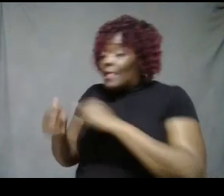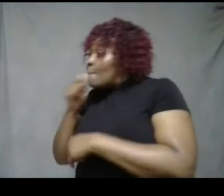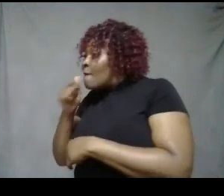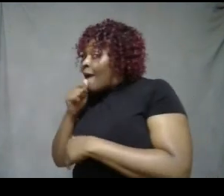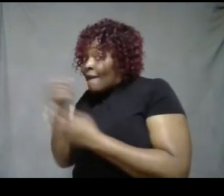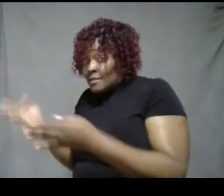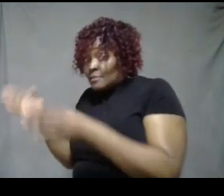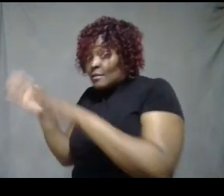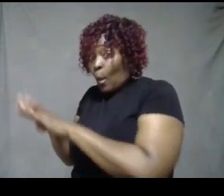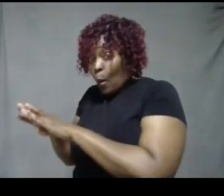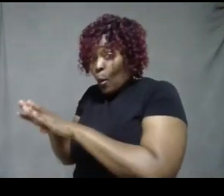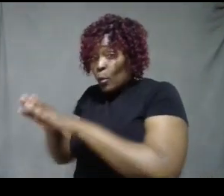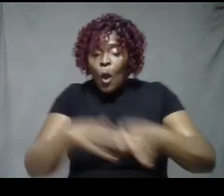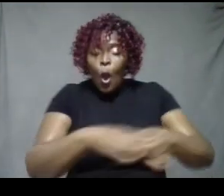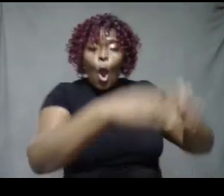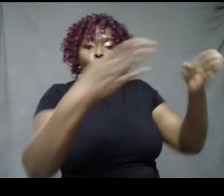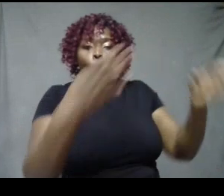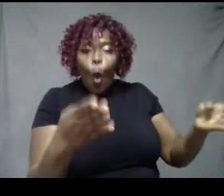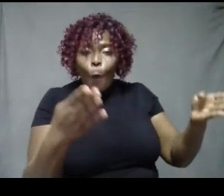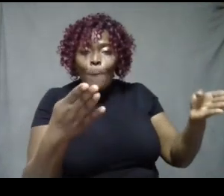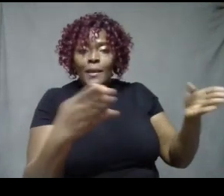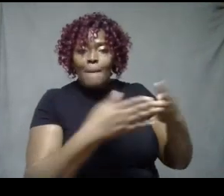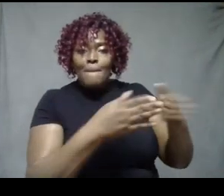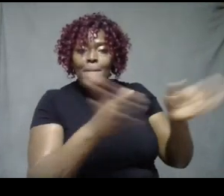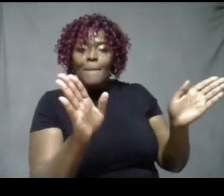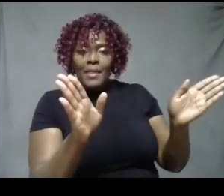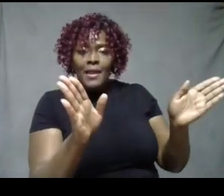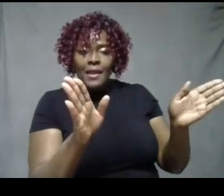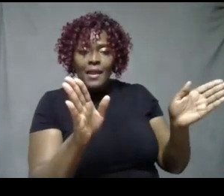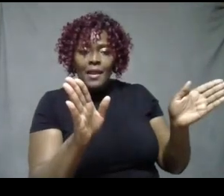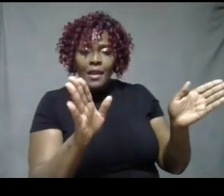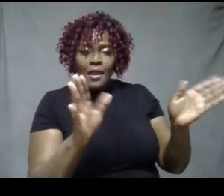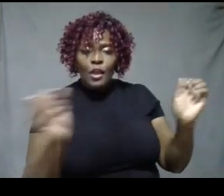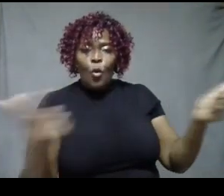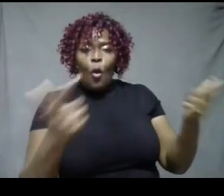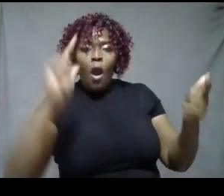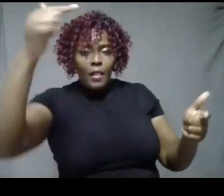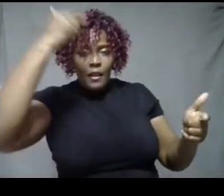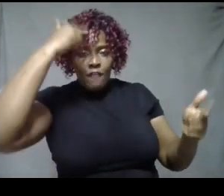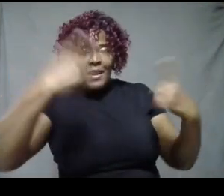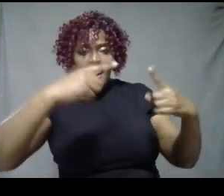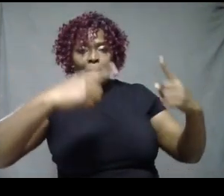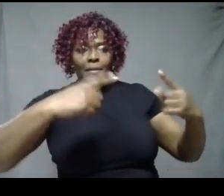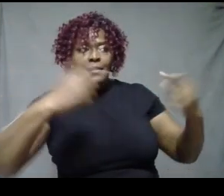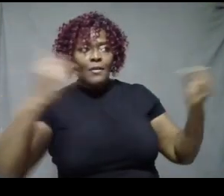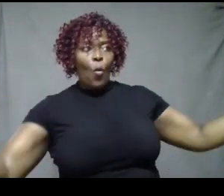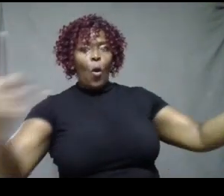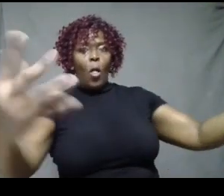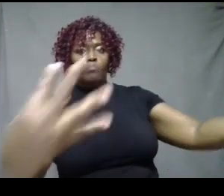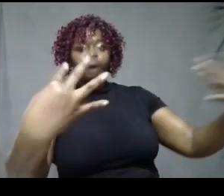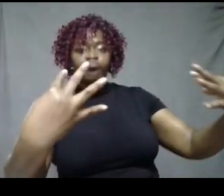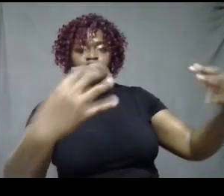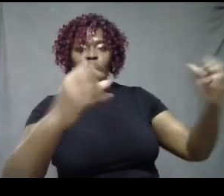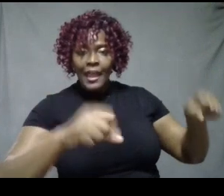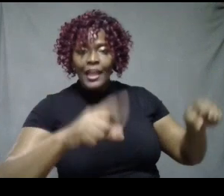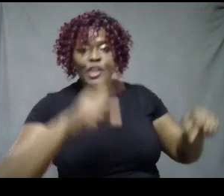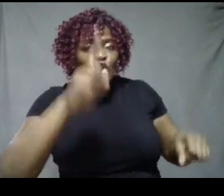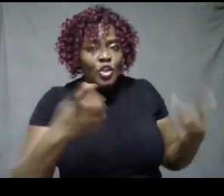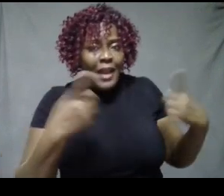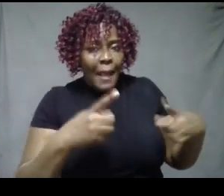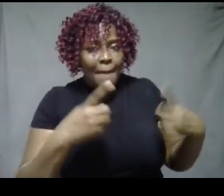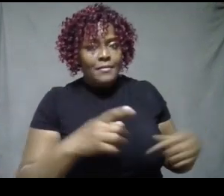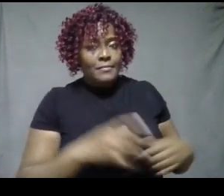opened the public session. All government is in the sunshine. It's to be conducted in front of the